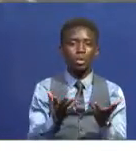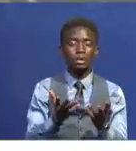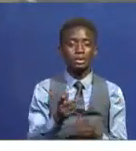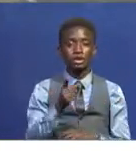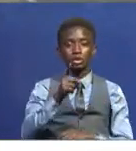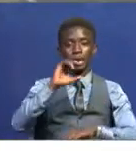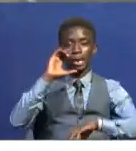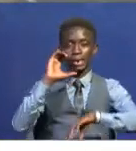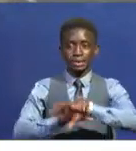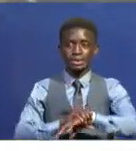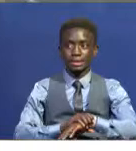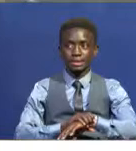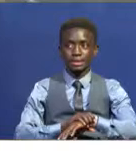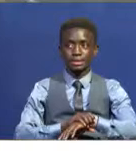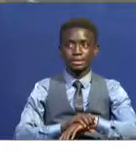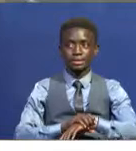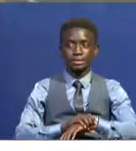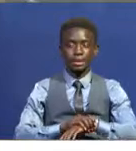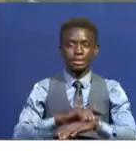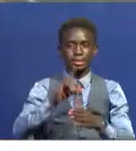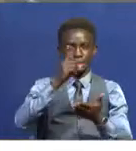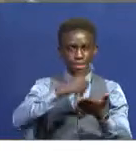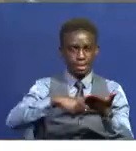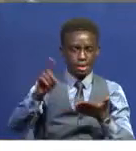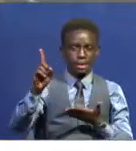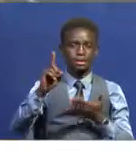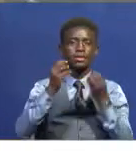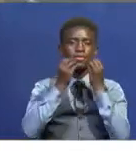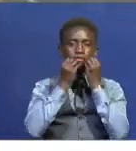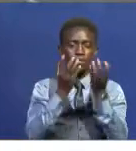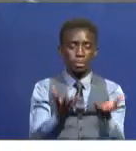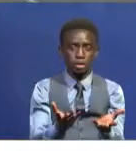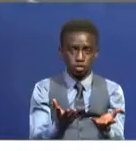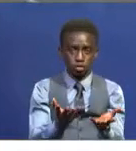you get the right information